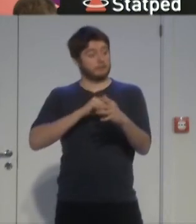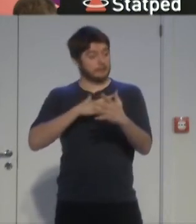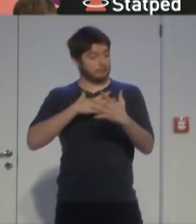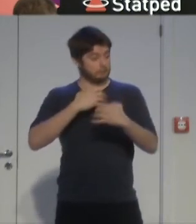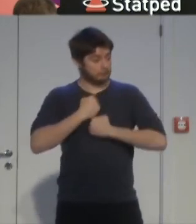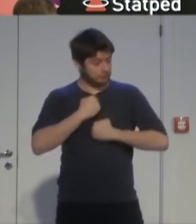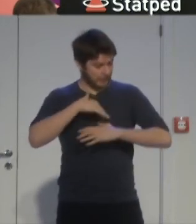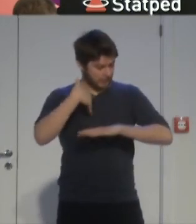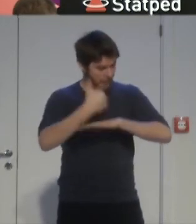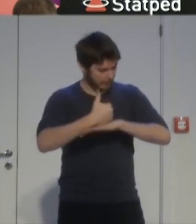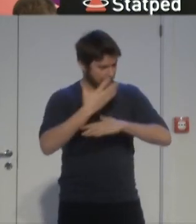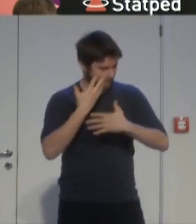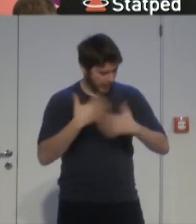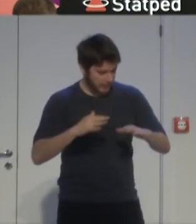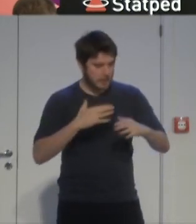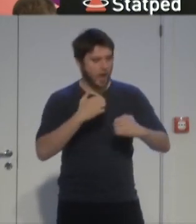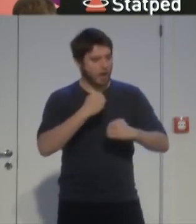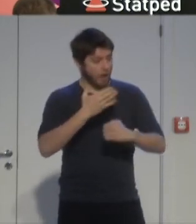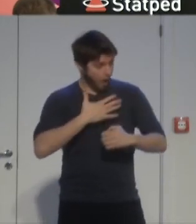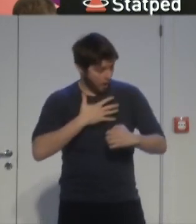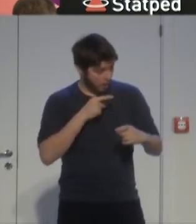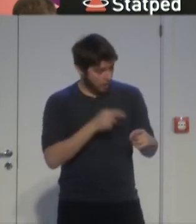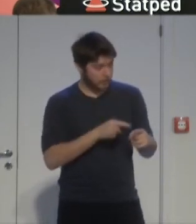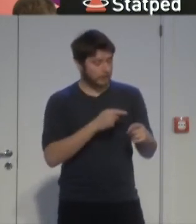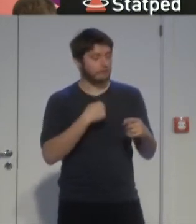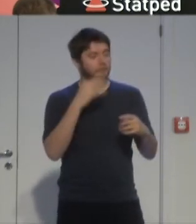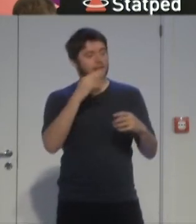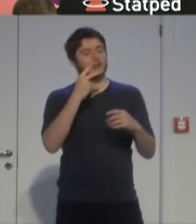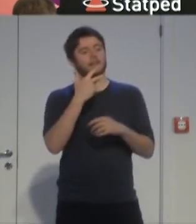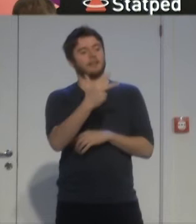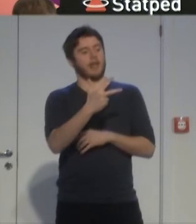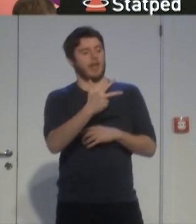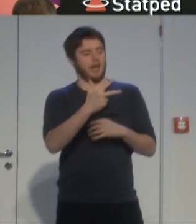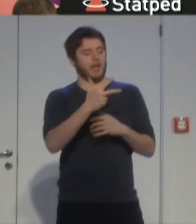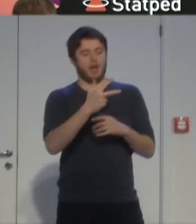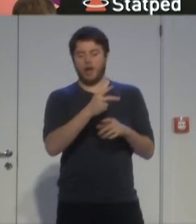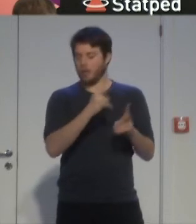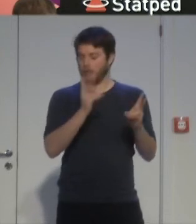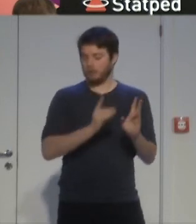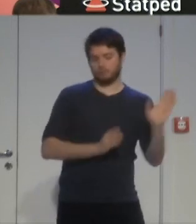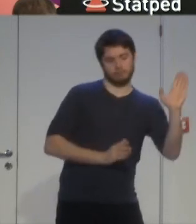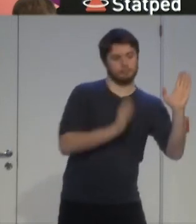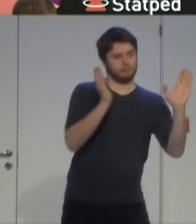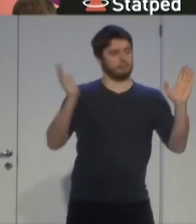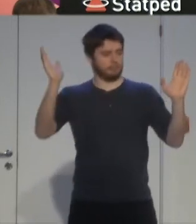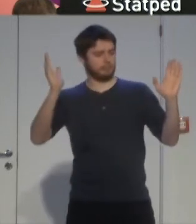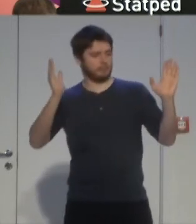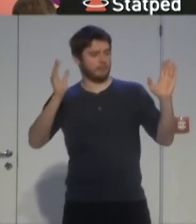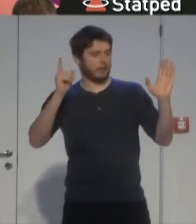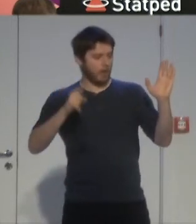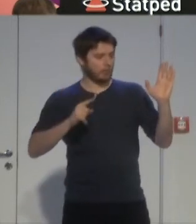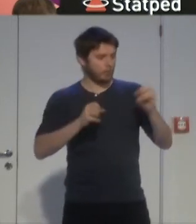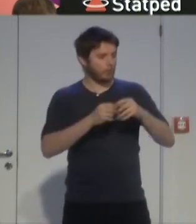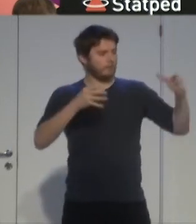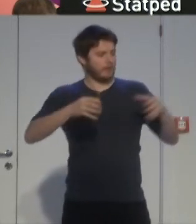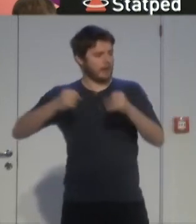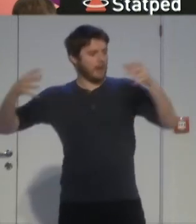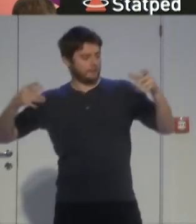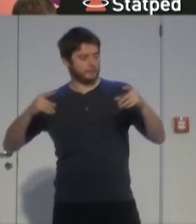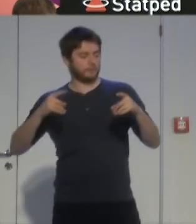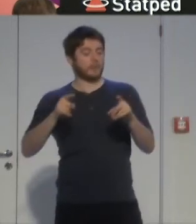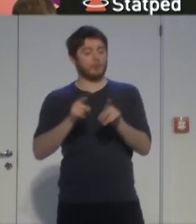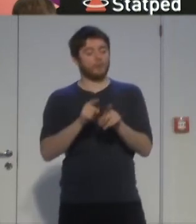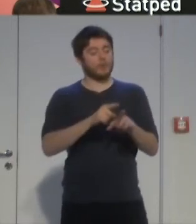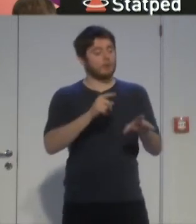we will expect that these three dyadic relations will develop. That the person with deafblindness will engage